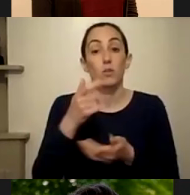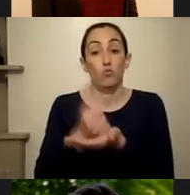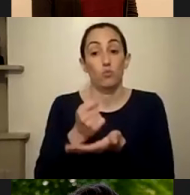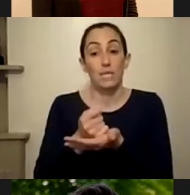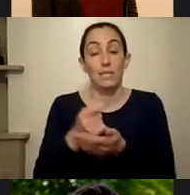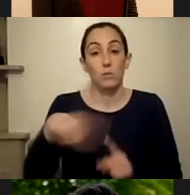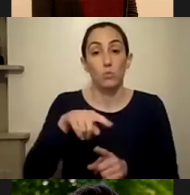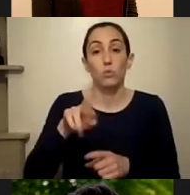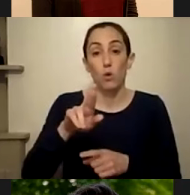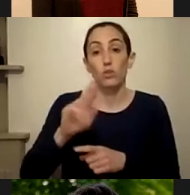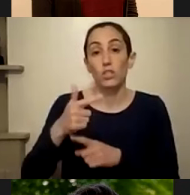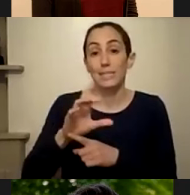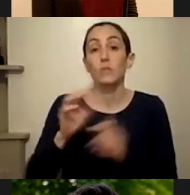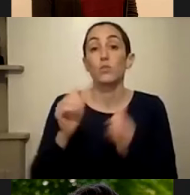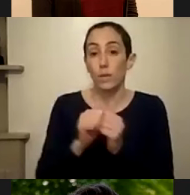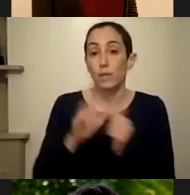with CAMK2,